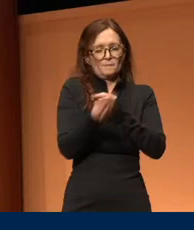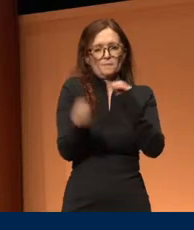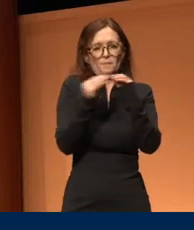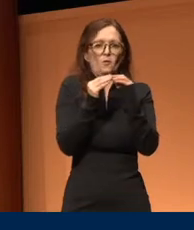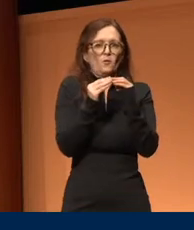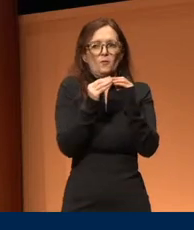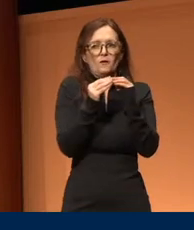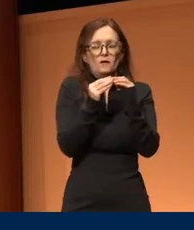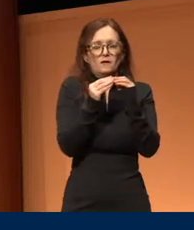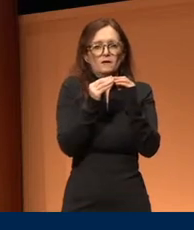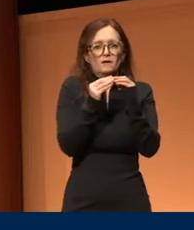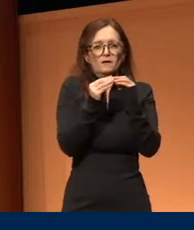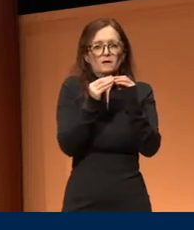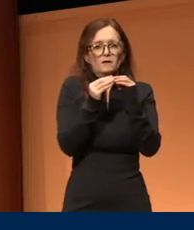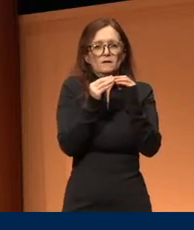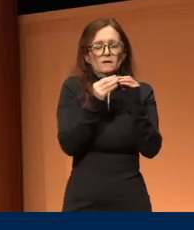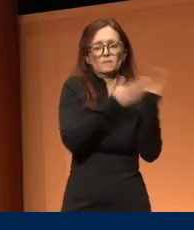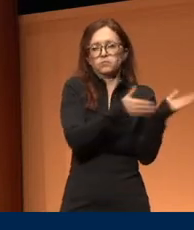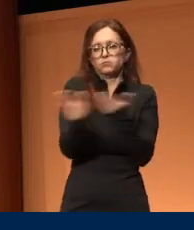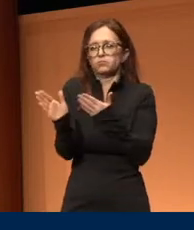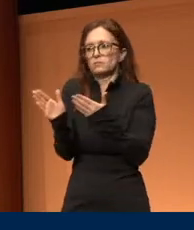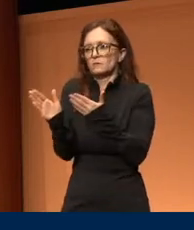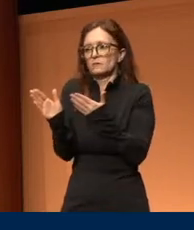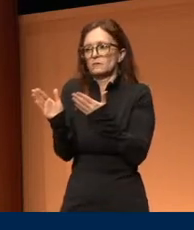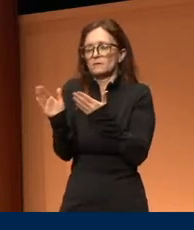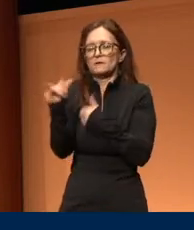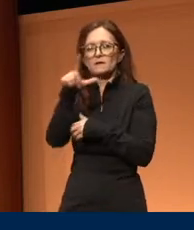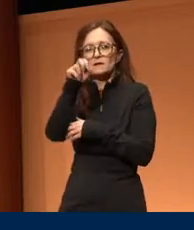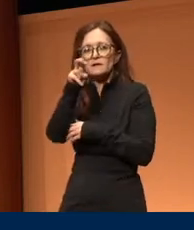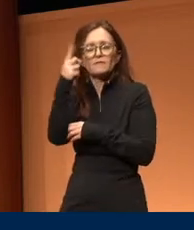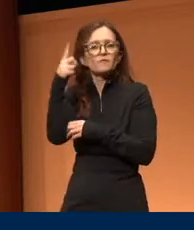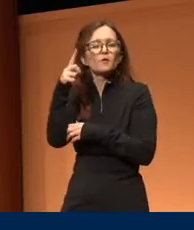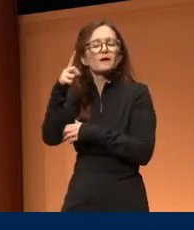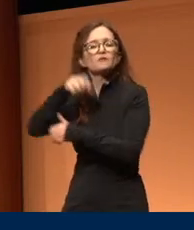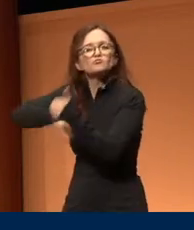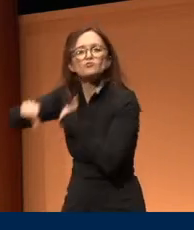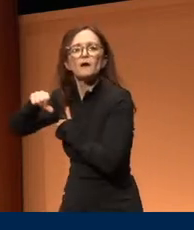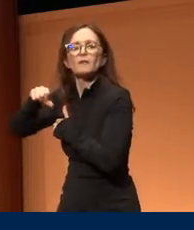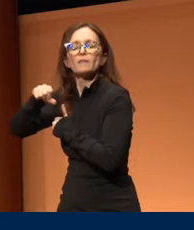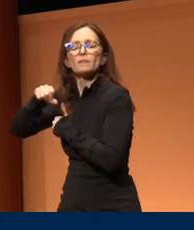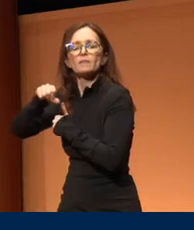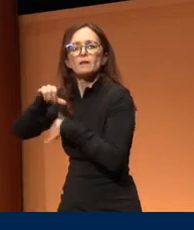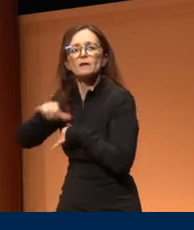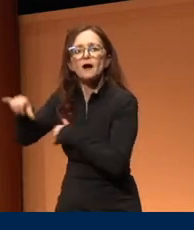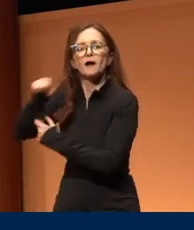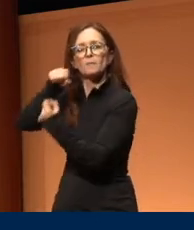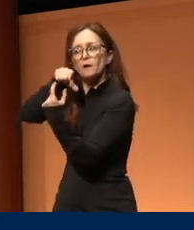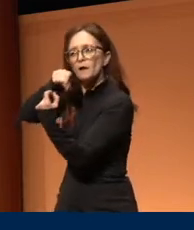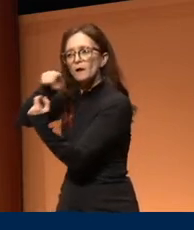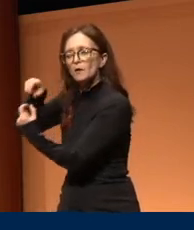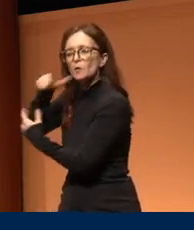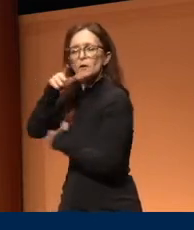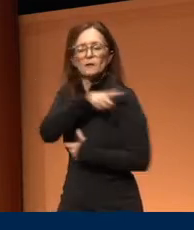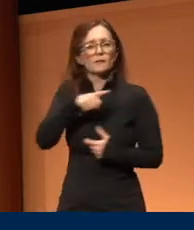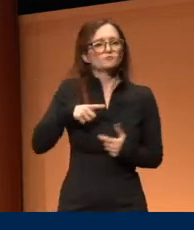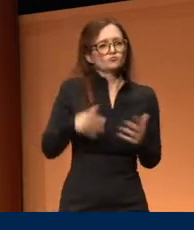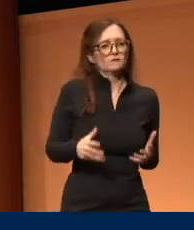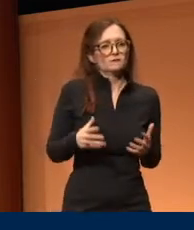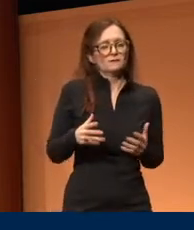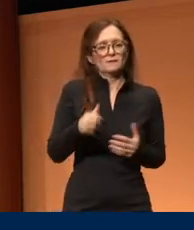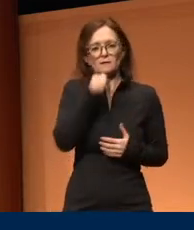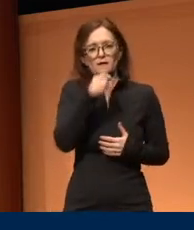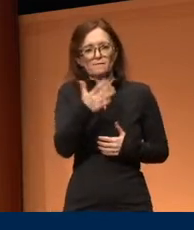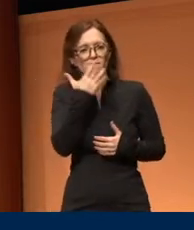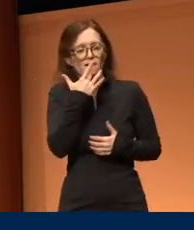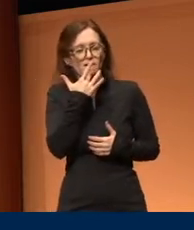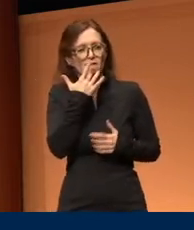with everybody? Or is it just gonna move us towards a kind of love for fellow citizens who end up making it into the chamber, but not in favoring